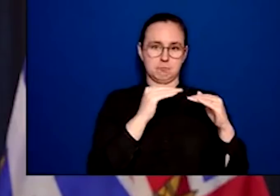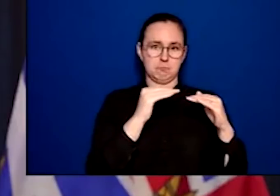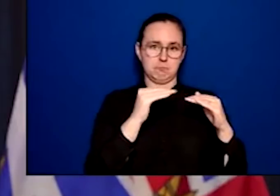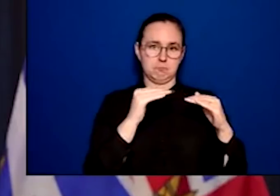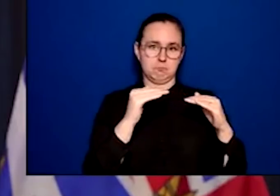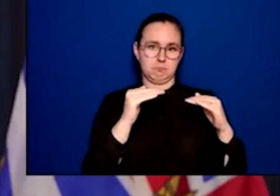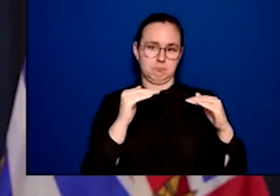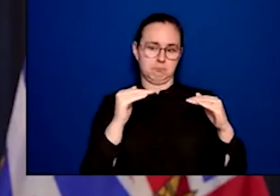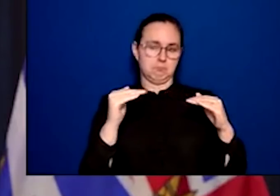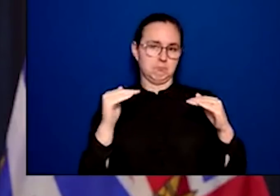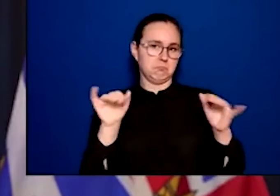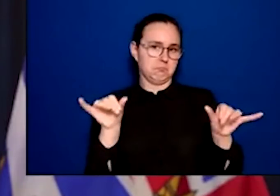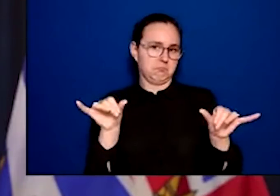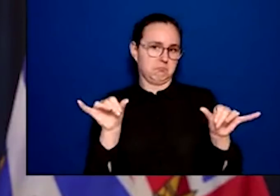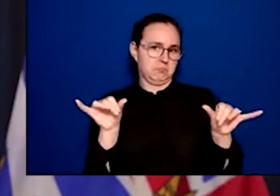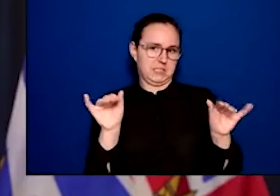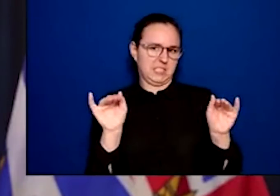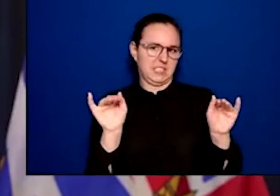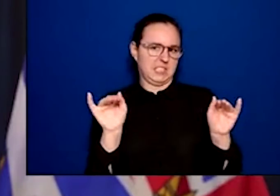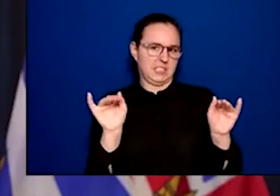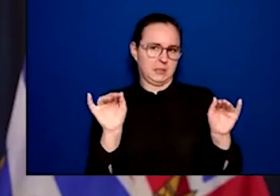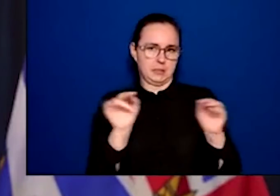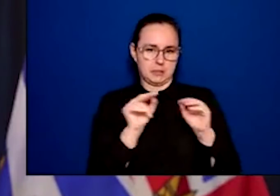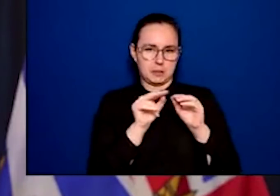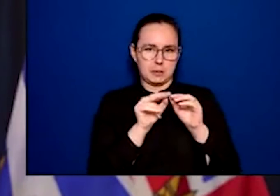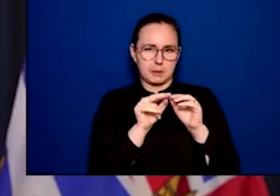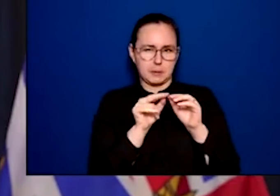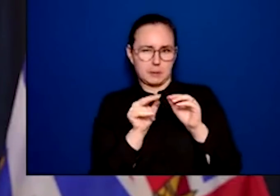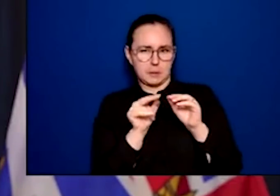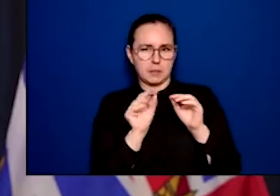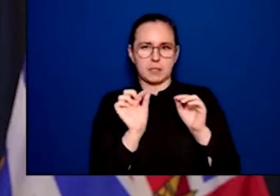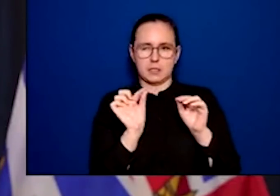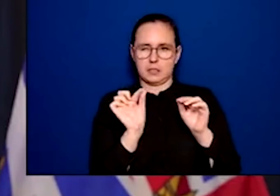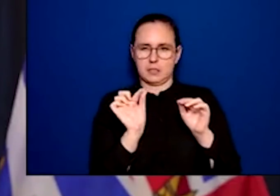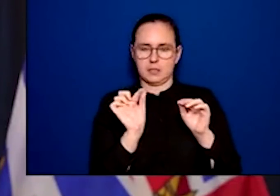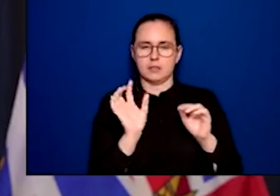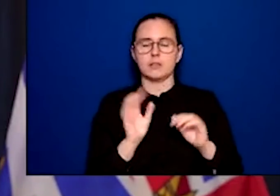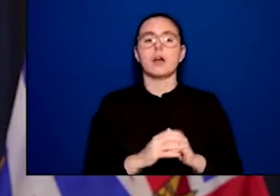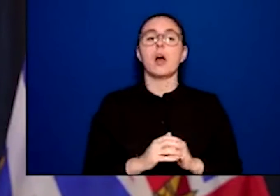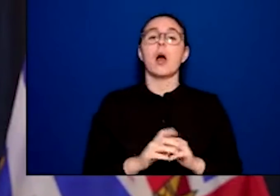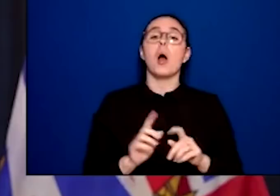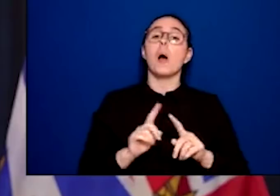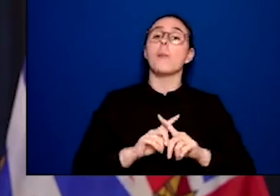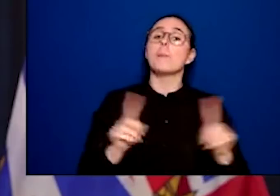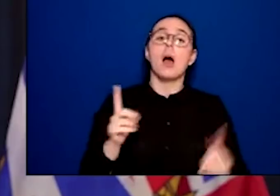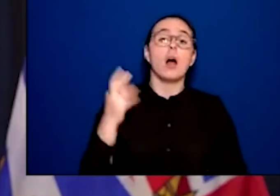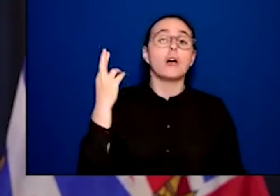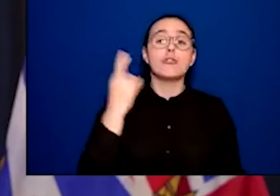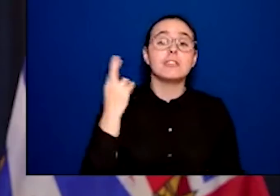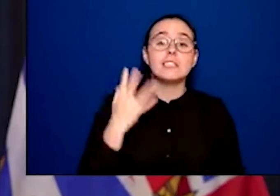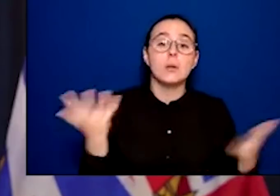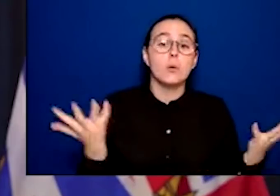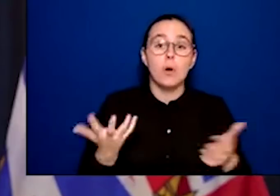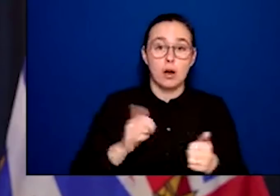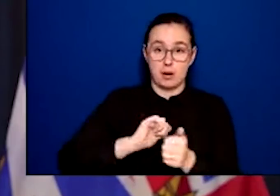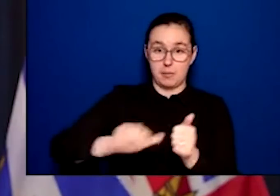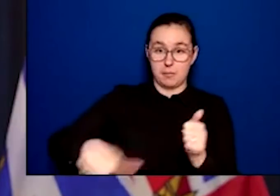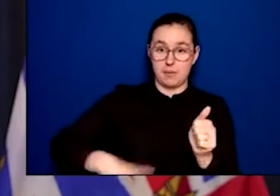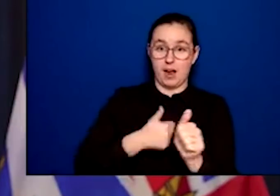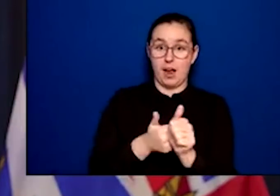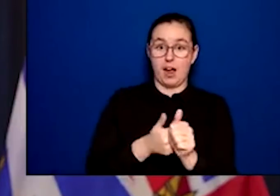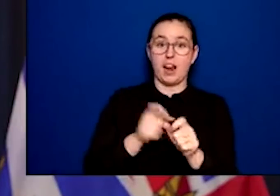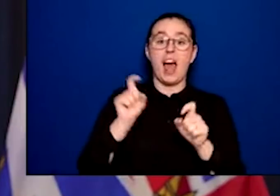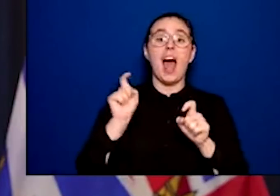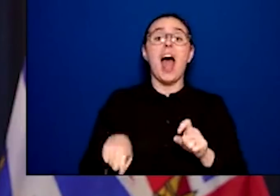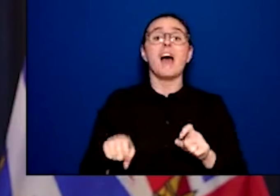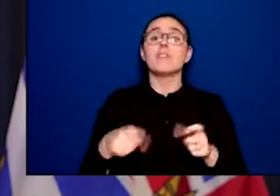number. It's slightly declined in overall hospitalizations. But this is because of the measures that we've had to take together to support one